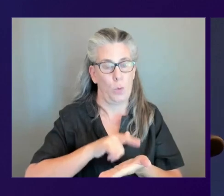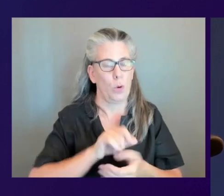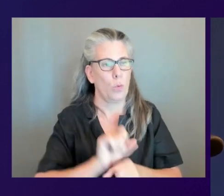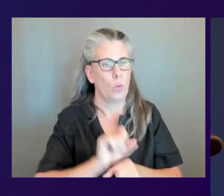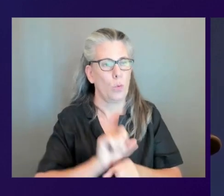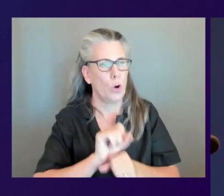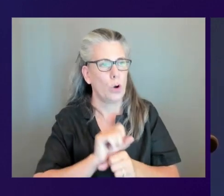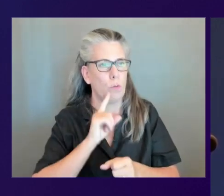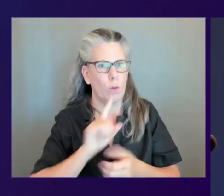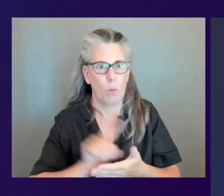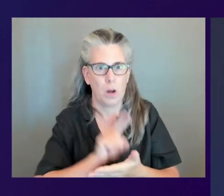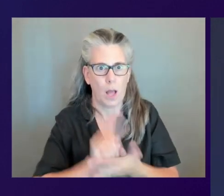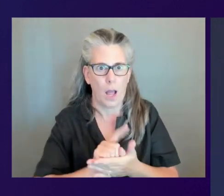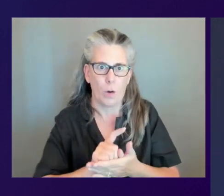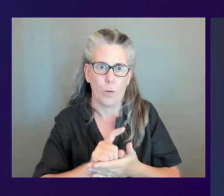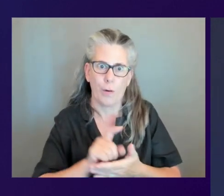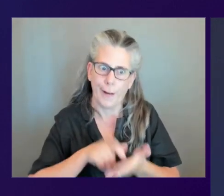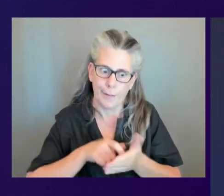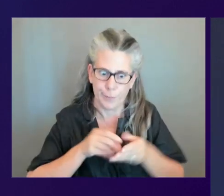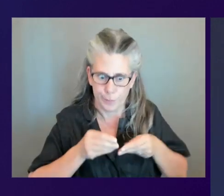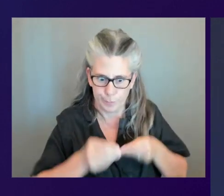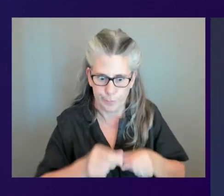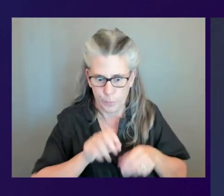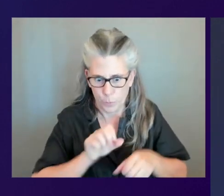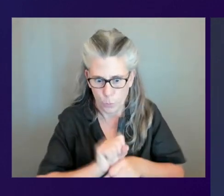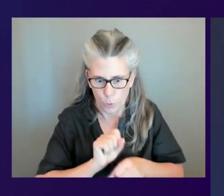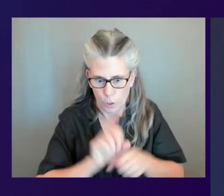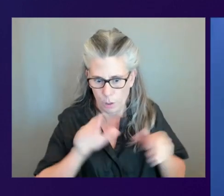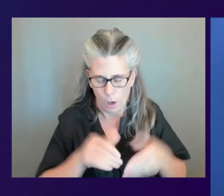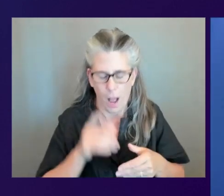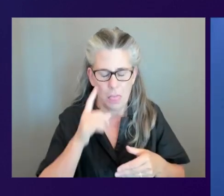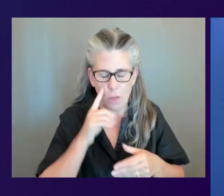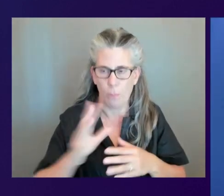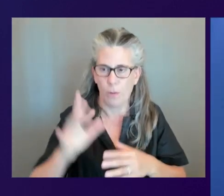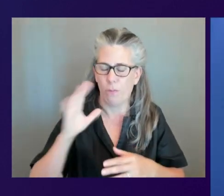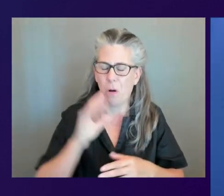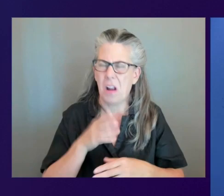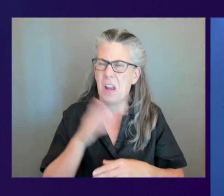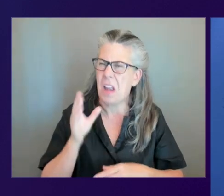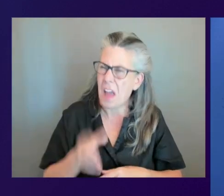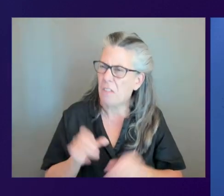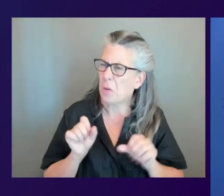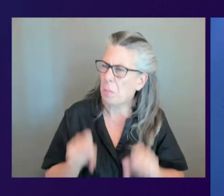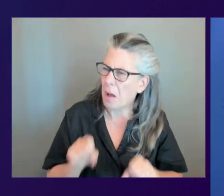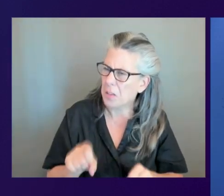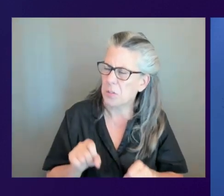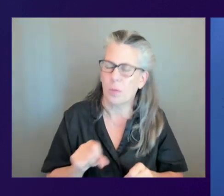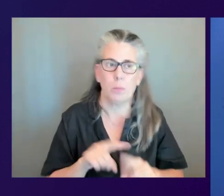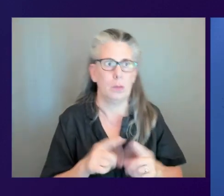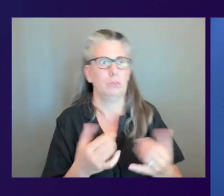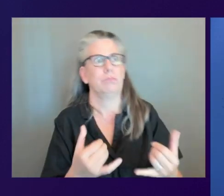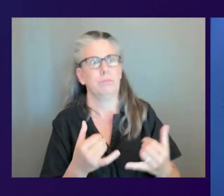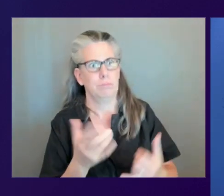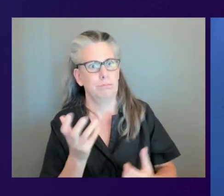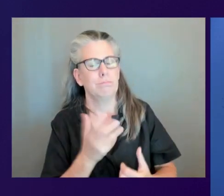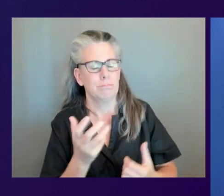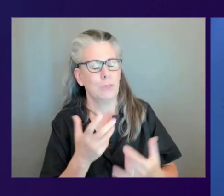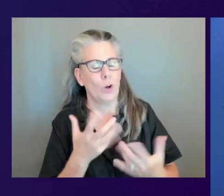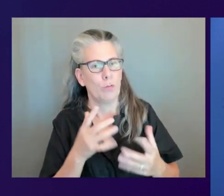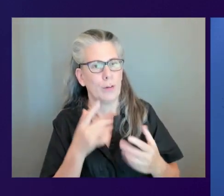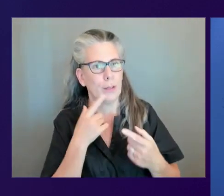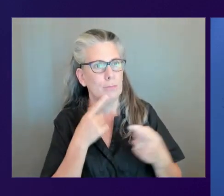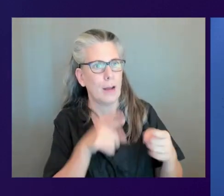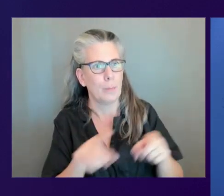I have, absolutely. Absolutely. Okay. Yeah, and I mean, I love, Brett, you've got the illustration here. I believe this is specifically